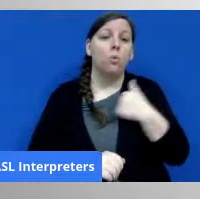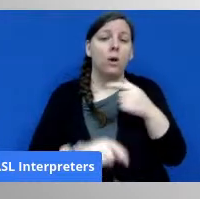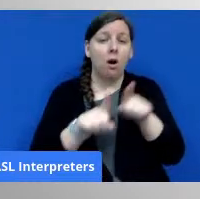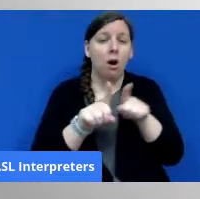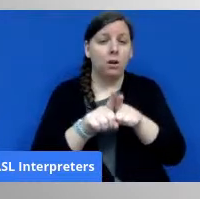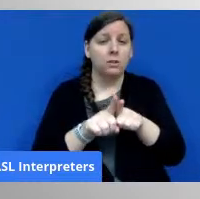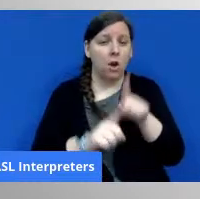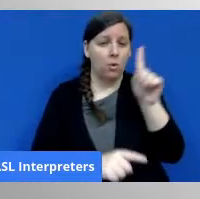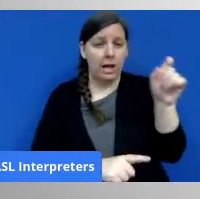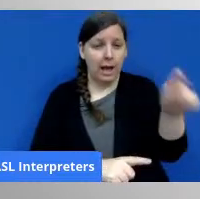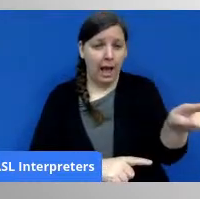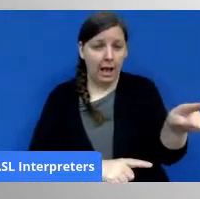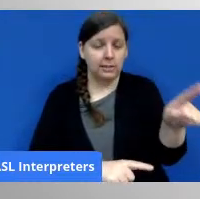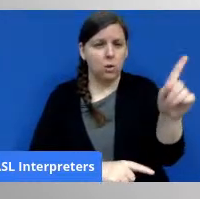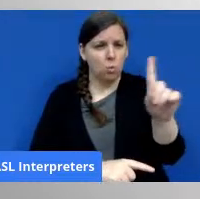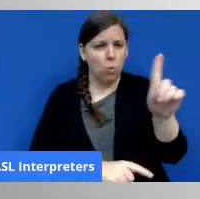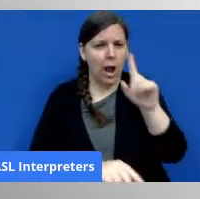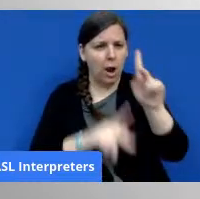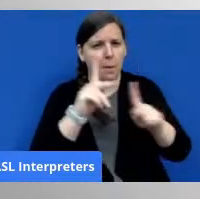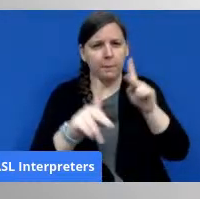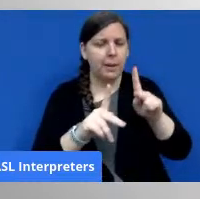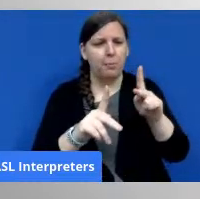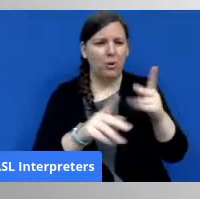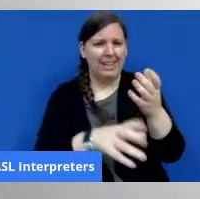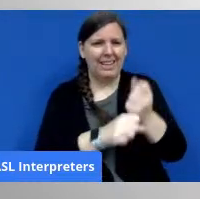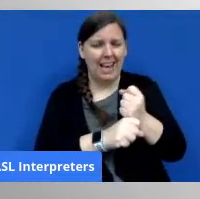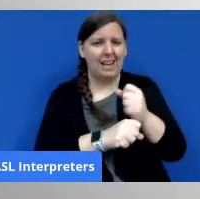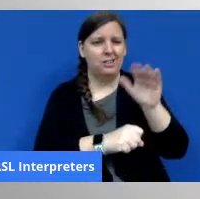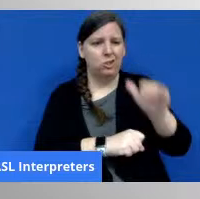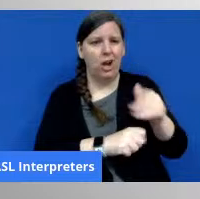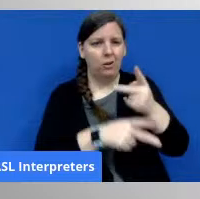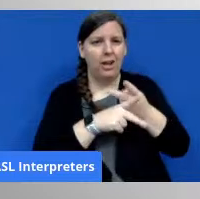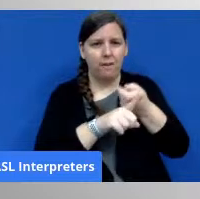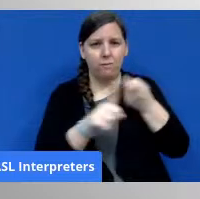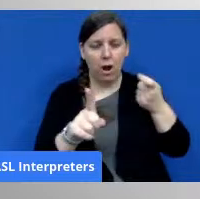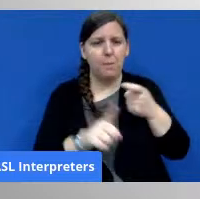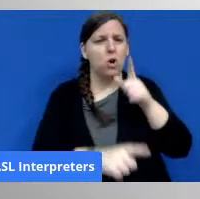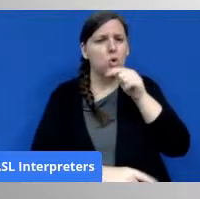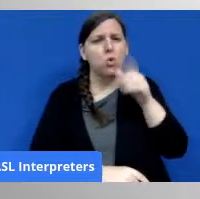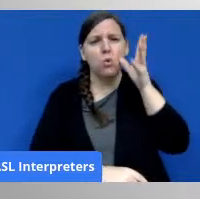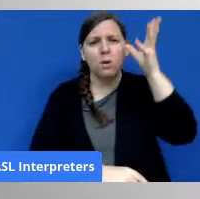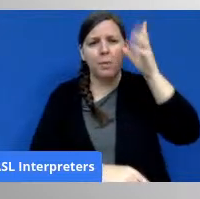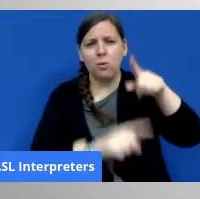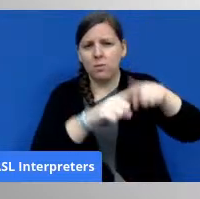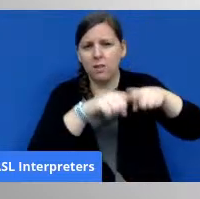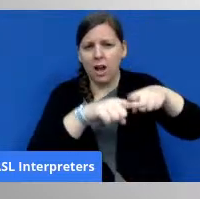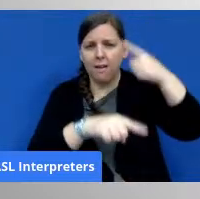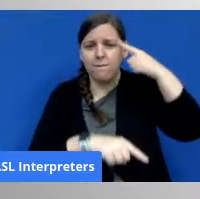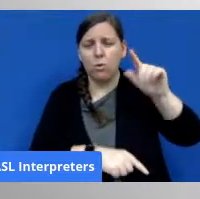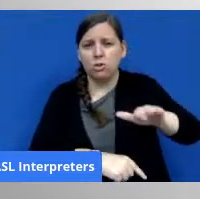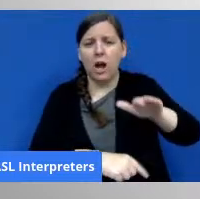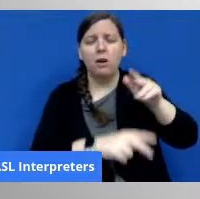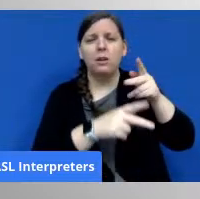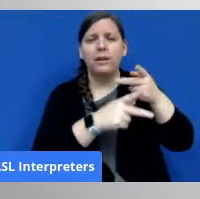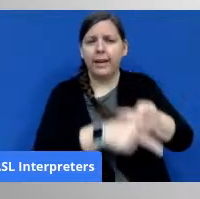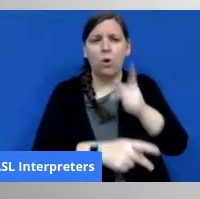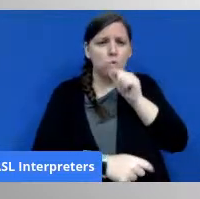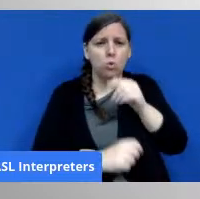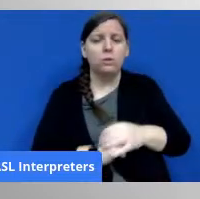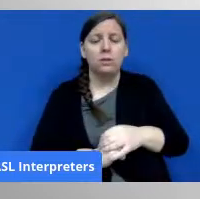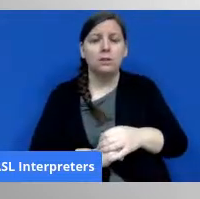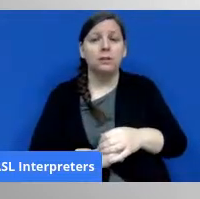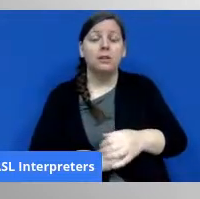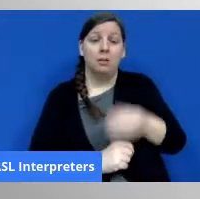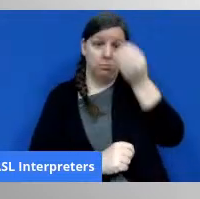is where people get their child care. So who are parents relying on for general child care? Let me just go ahead and say none of